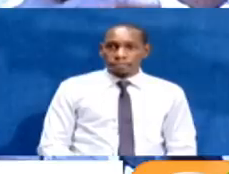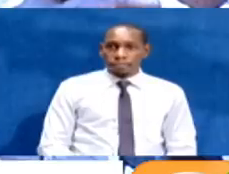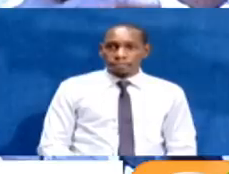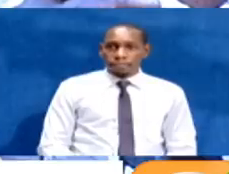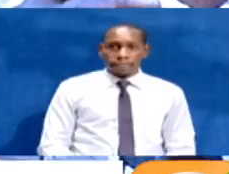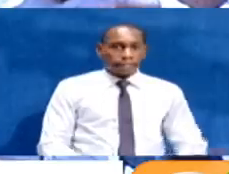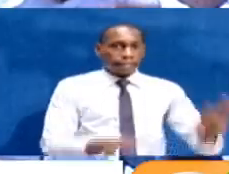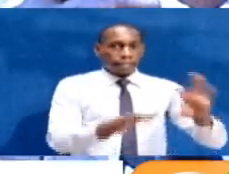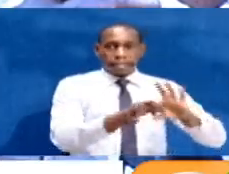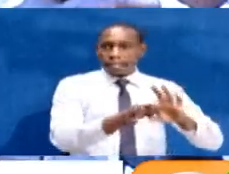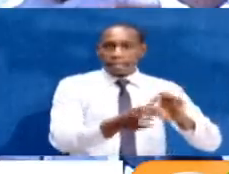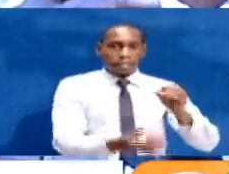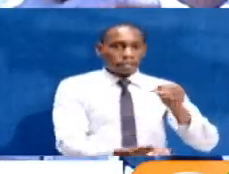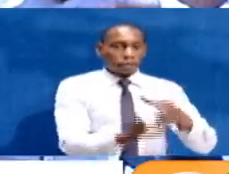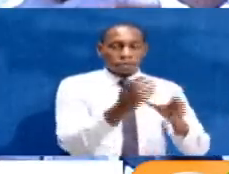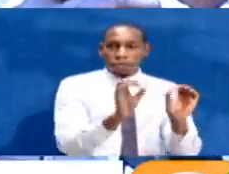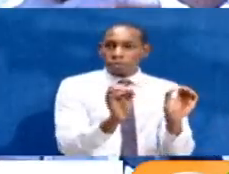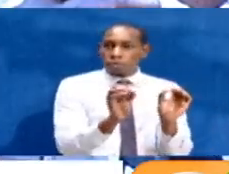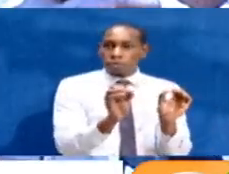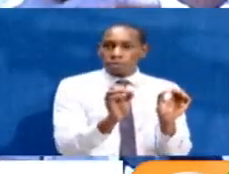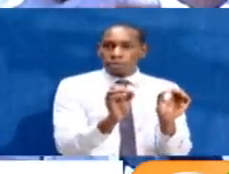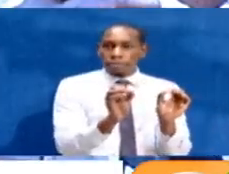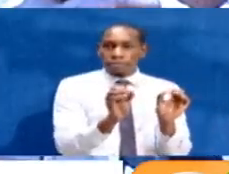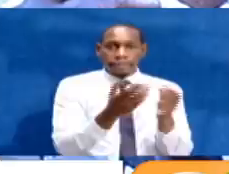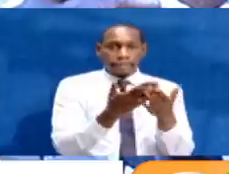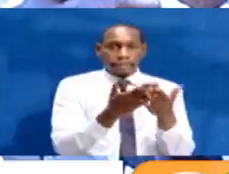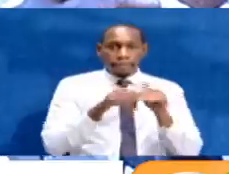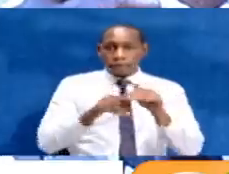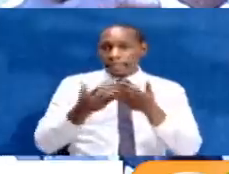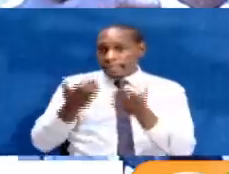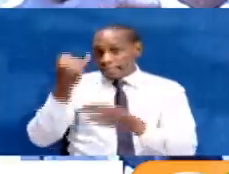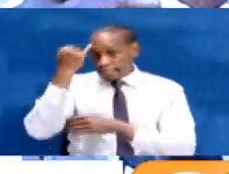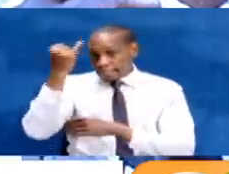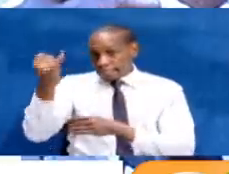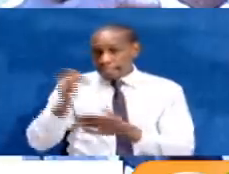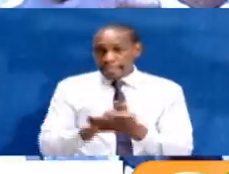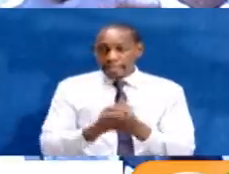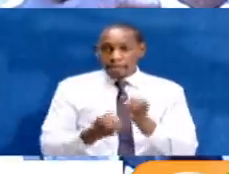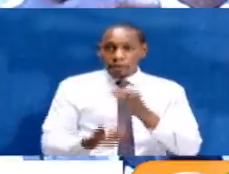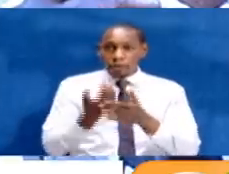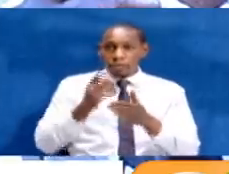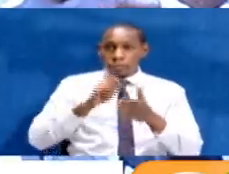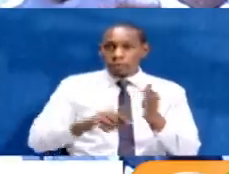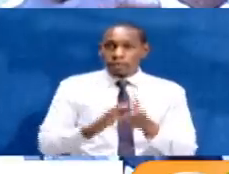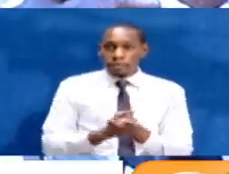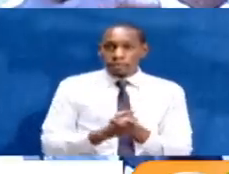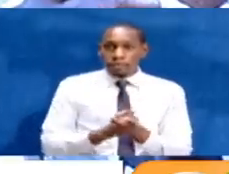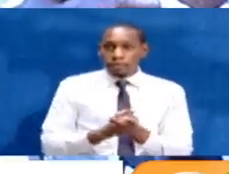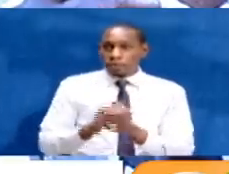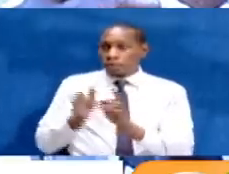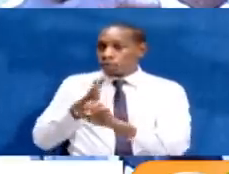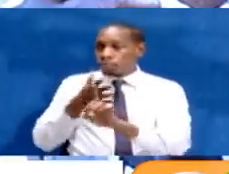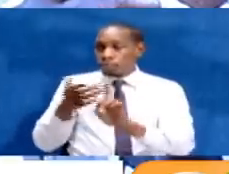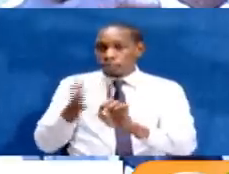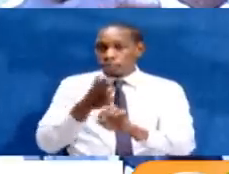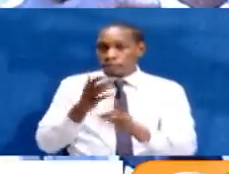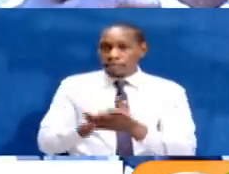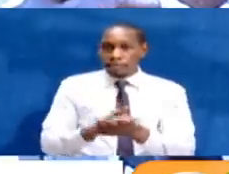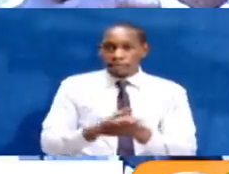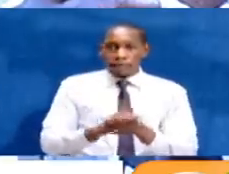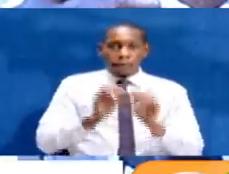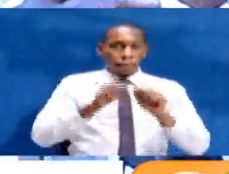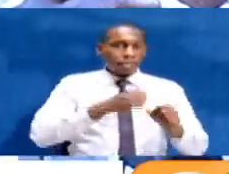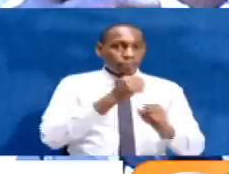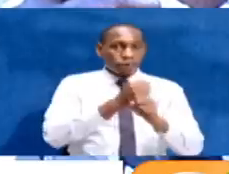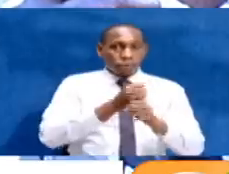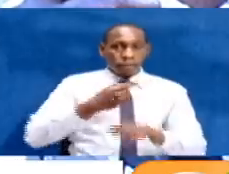the alliances will not be informed by any principles. It'll be informed by convenience. Will this